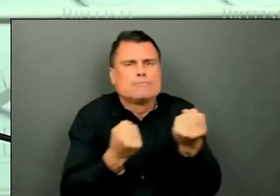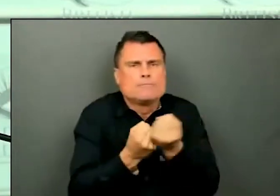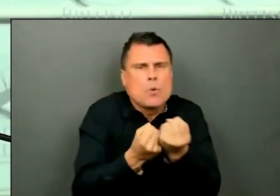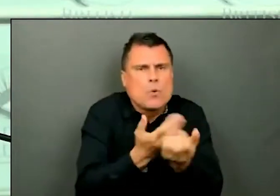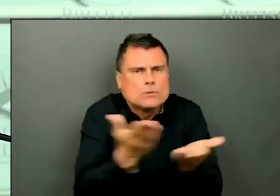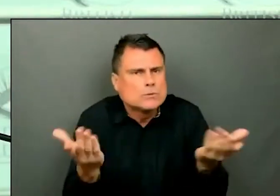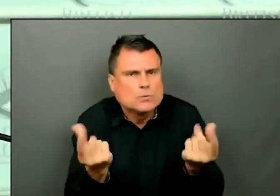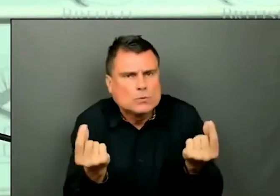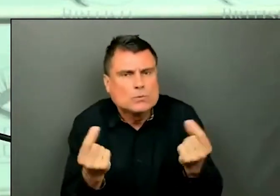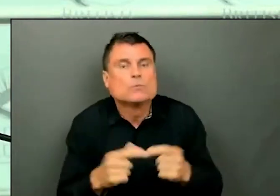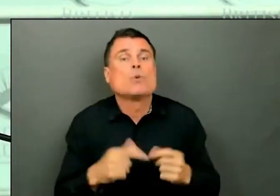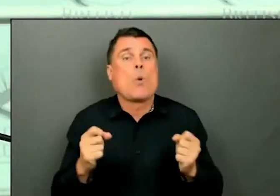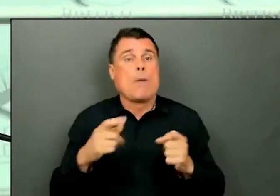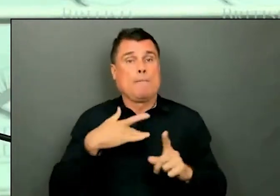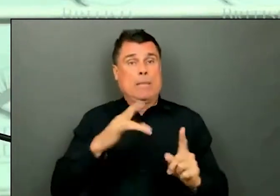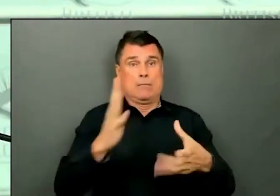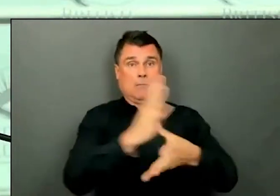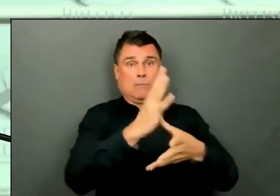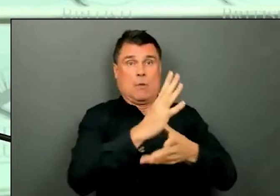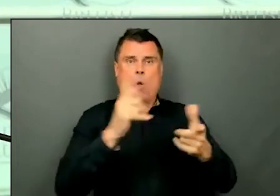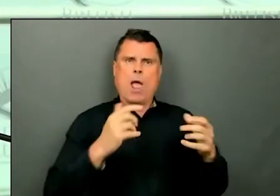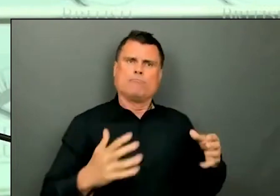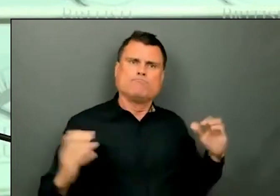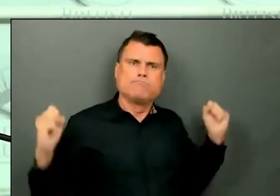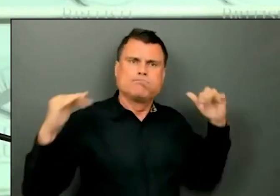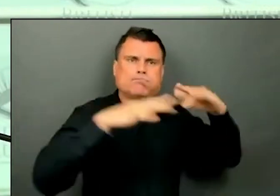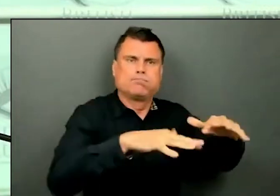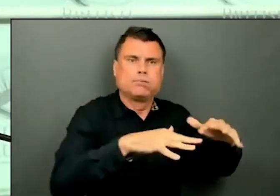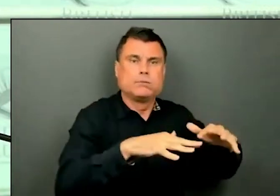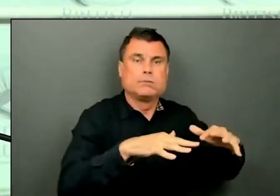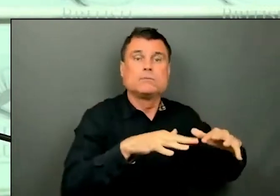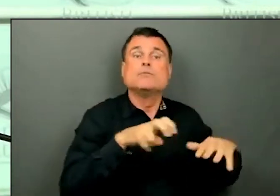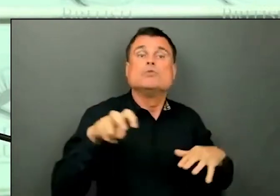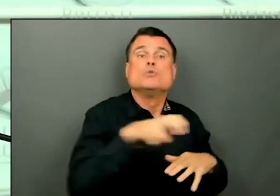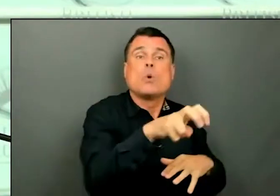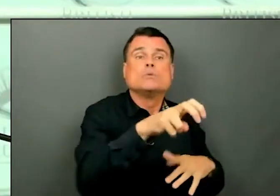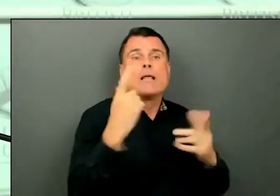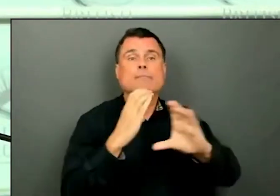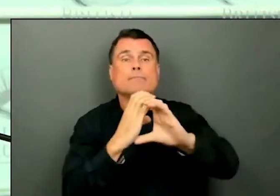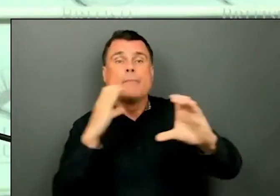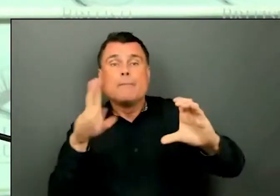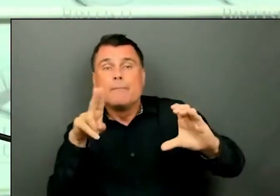companies have faced unique challenges across our tourism ecosystem. They